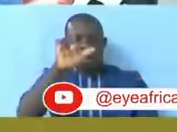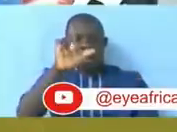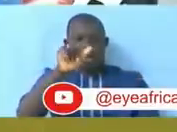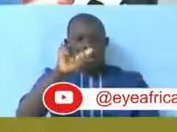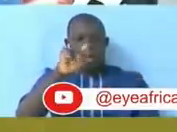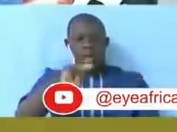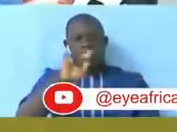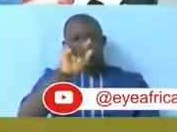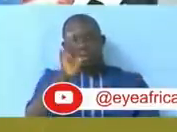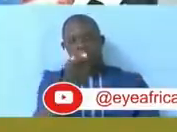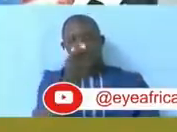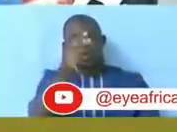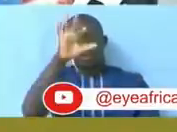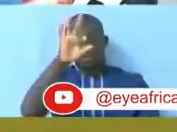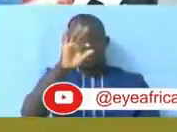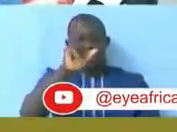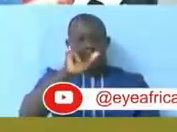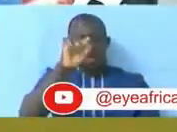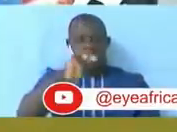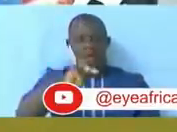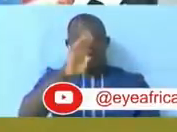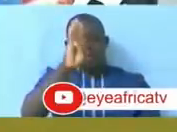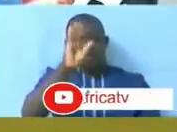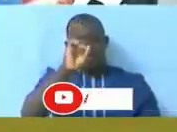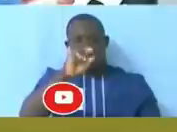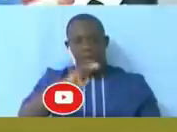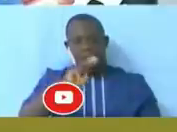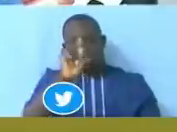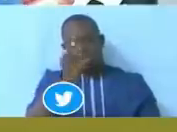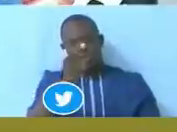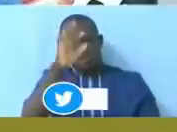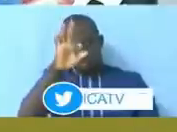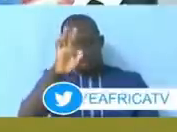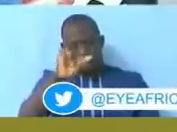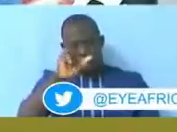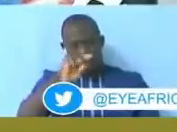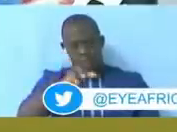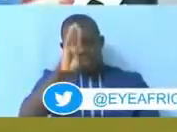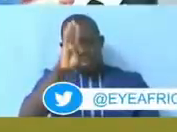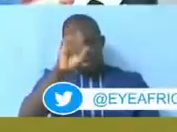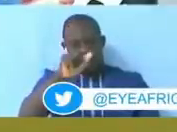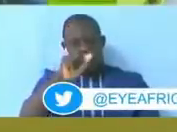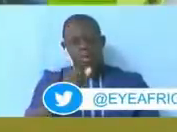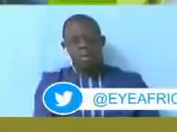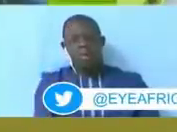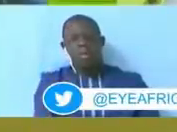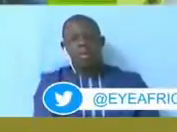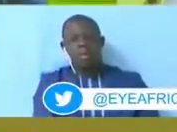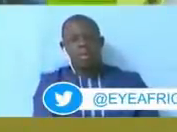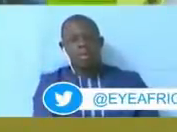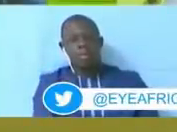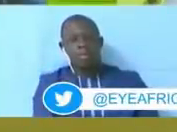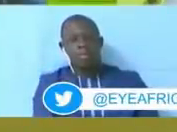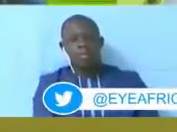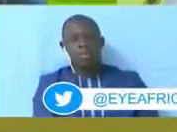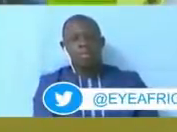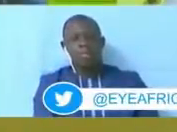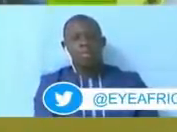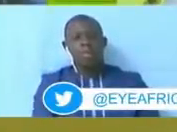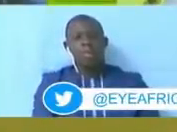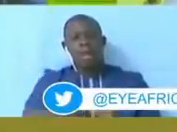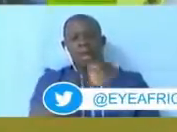His full name, please. It's Lantombo Ntamba. Lantombo Ntamba. And he obviously took direct orders from